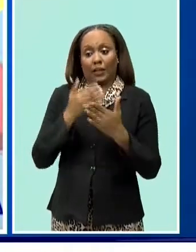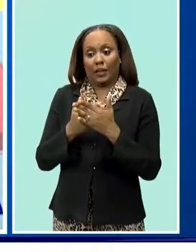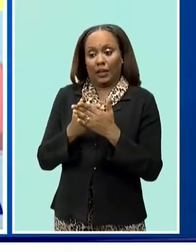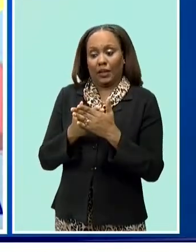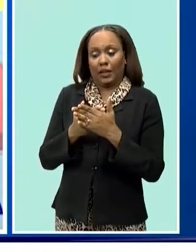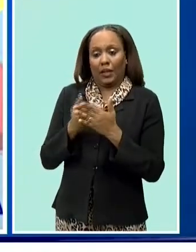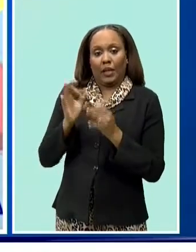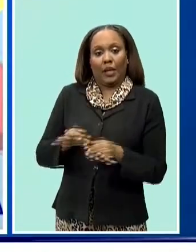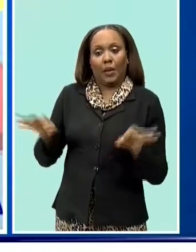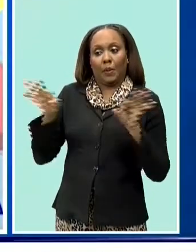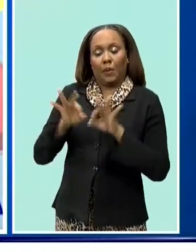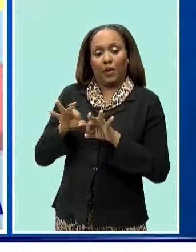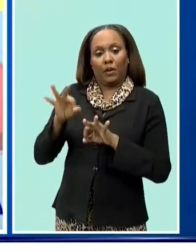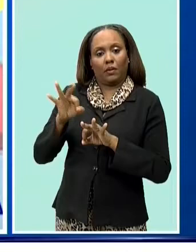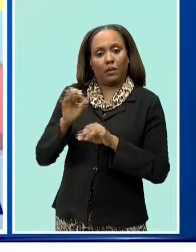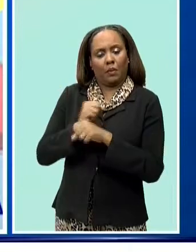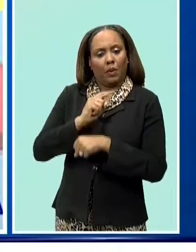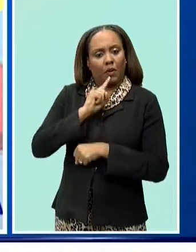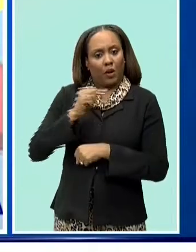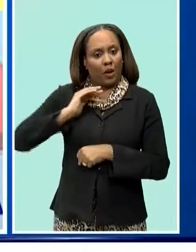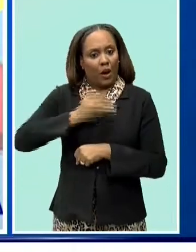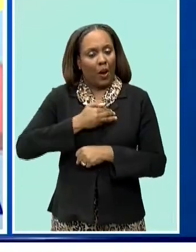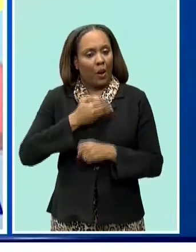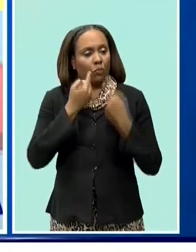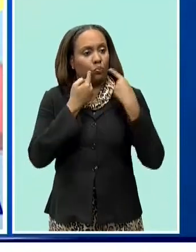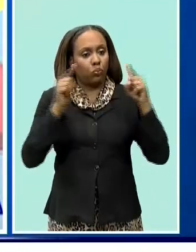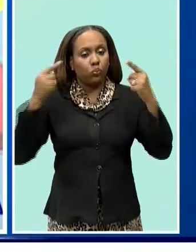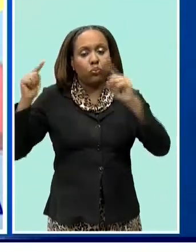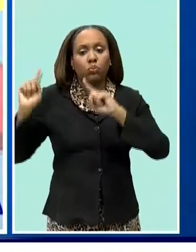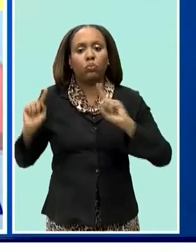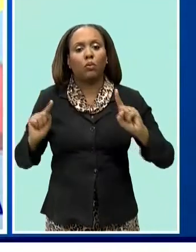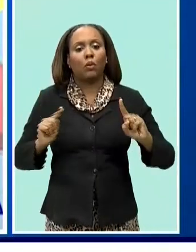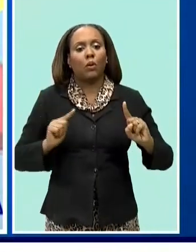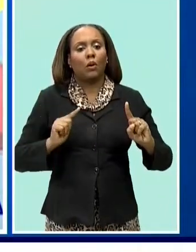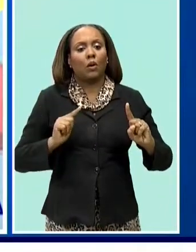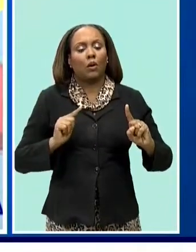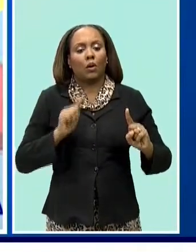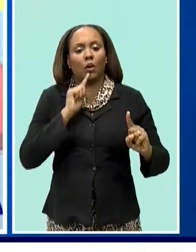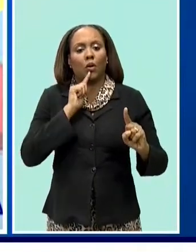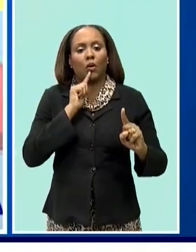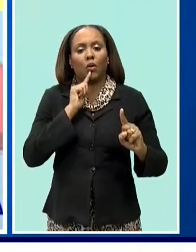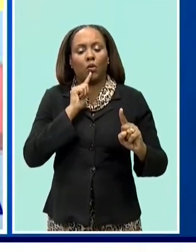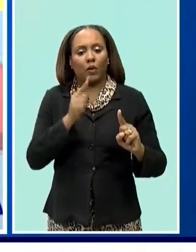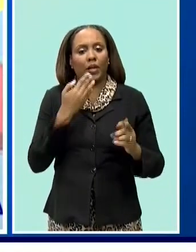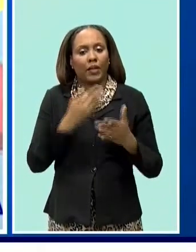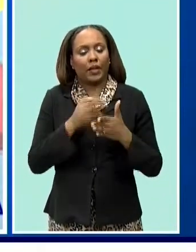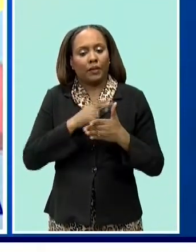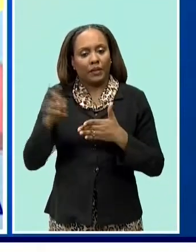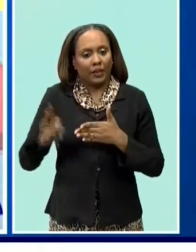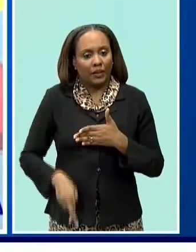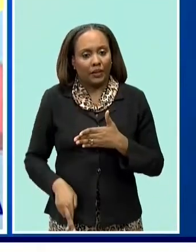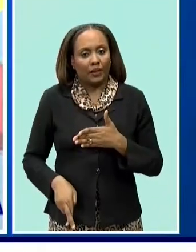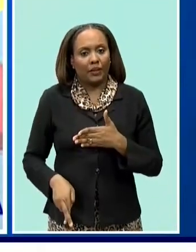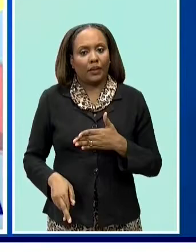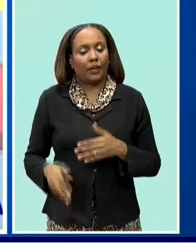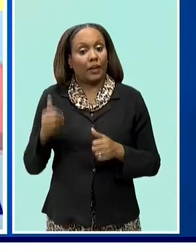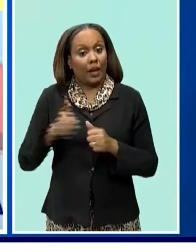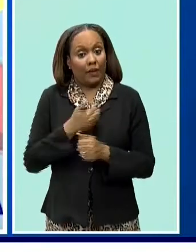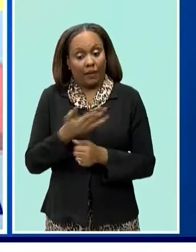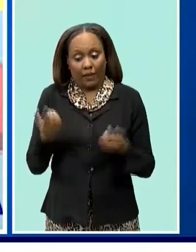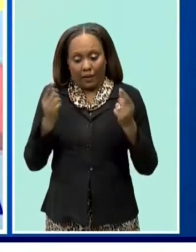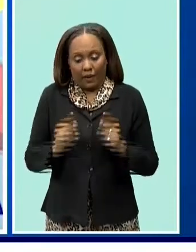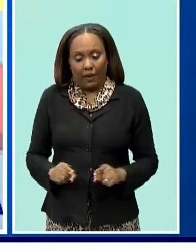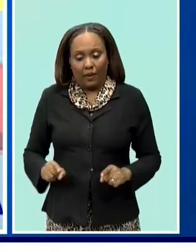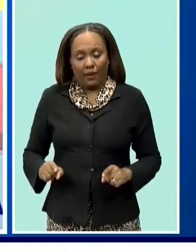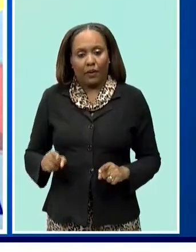key factor that ensured the achievement of the project-specific results. And what transpired from that is